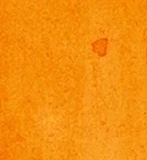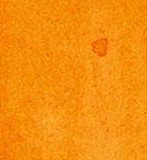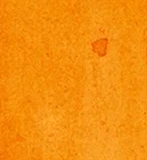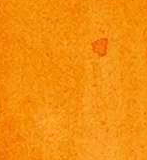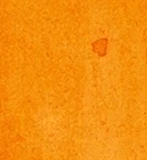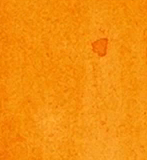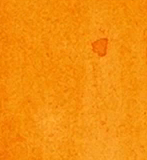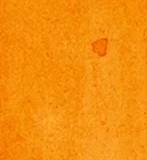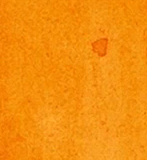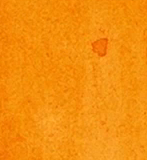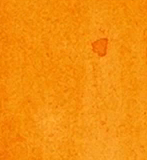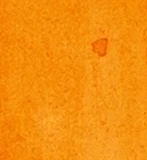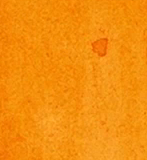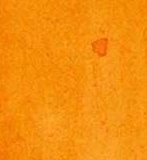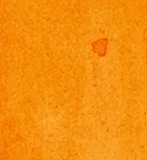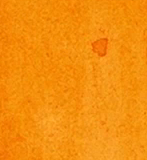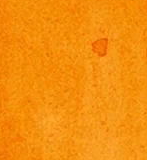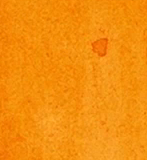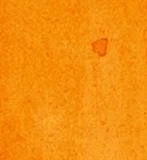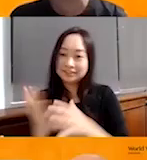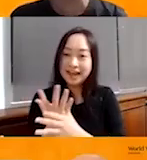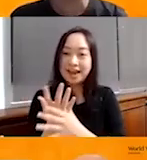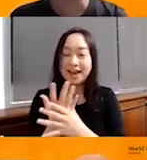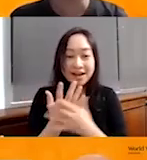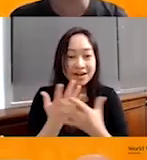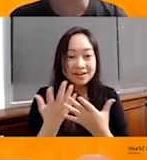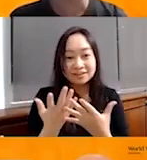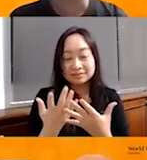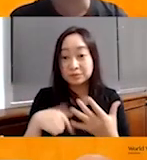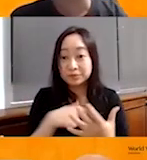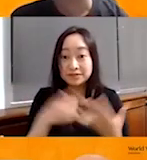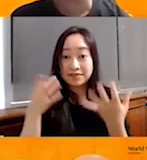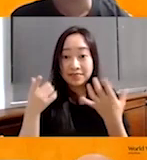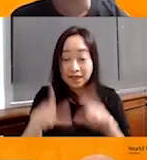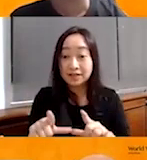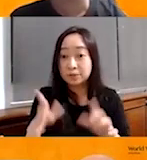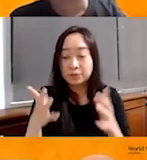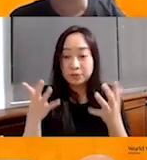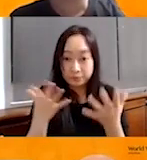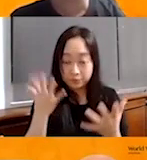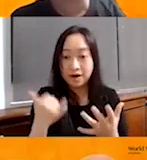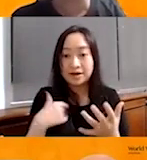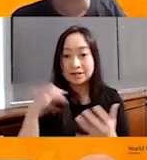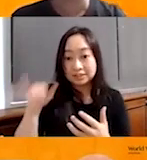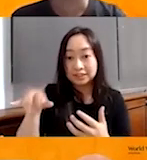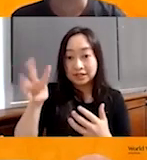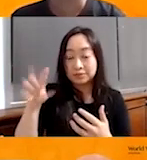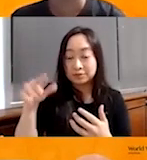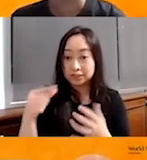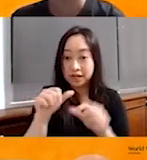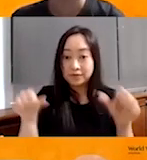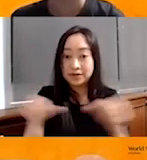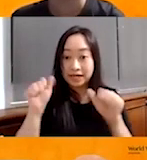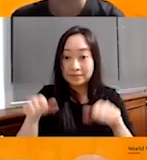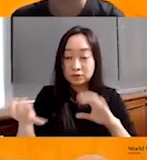now maybe if I can switch gears a little bit to share, um, you know, and we are very fortunate in, uh, in the JWG area to be able to do